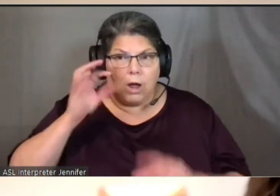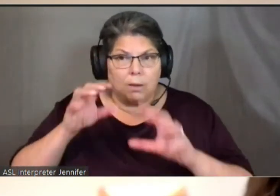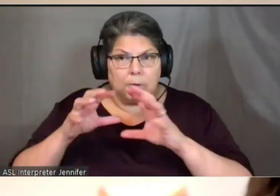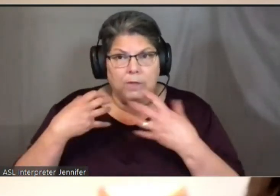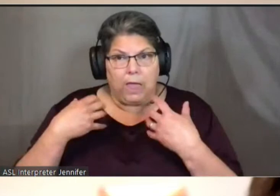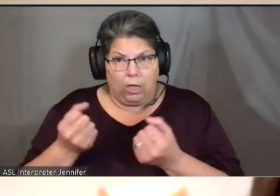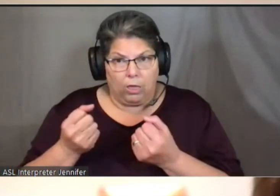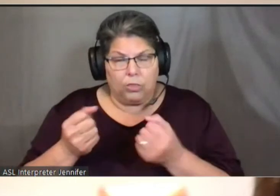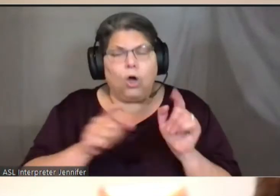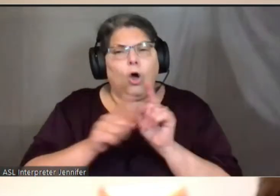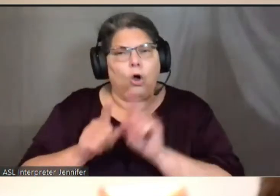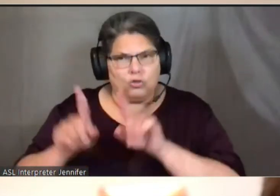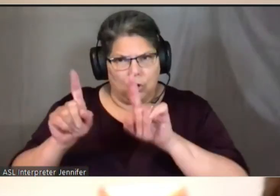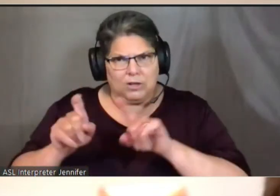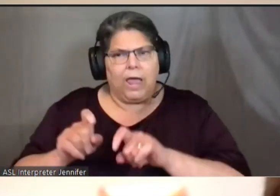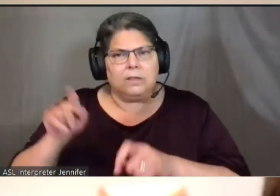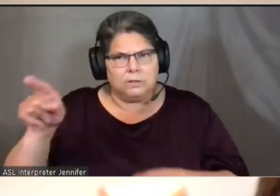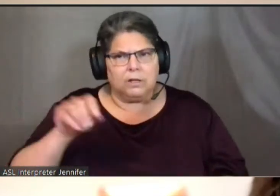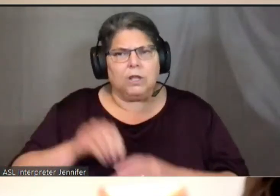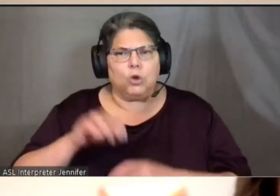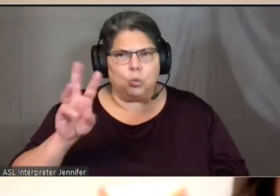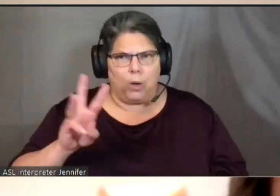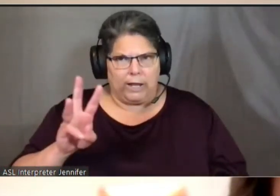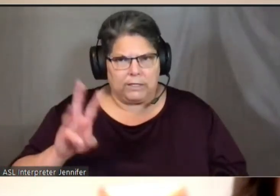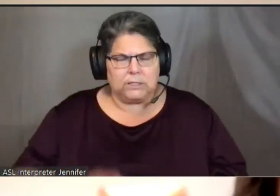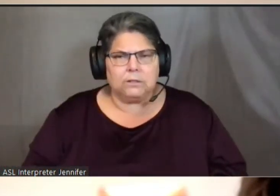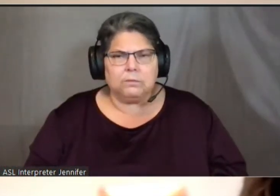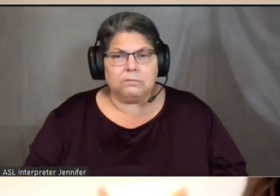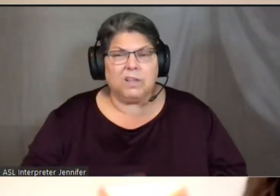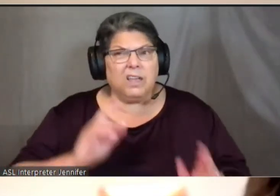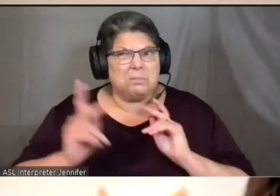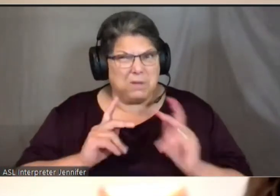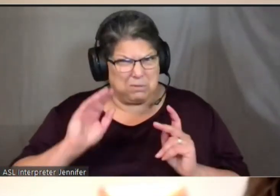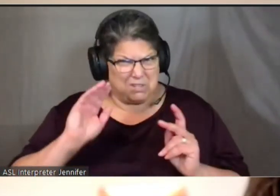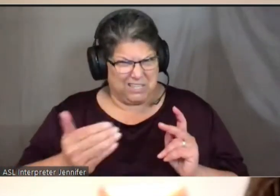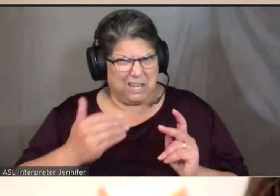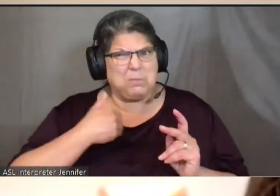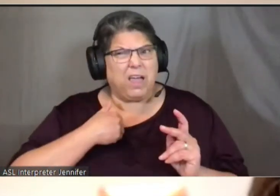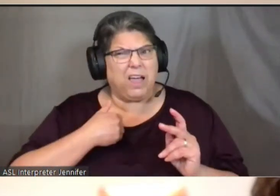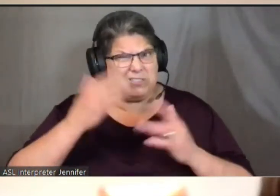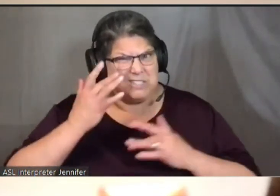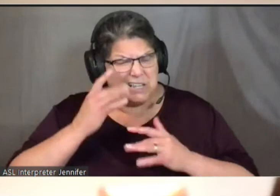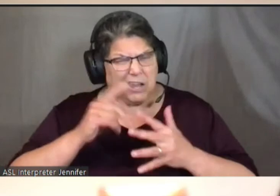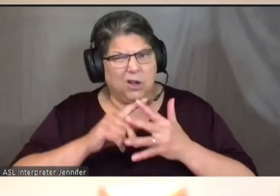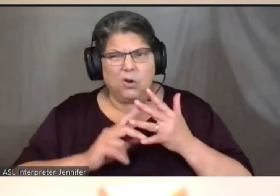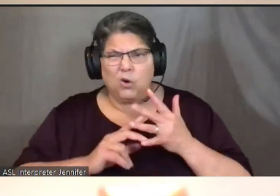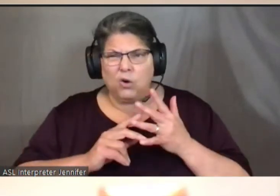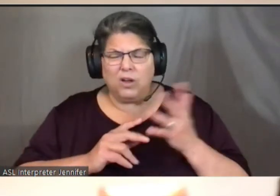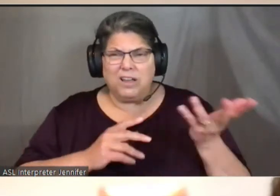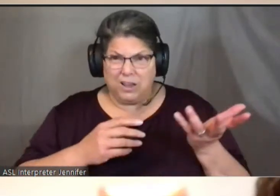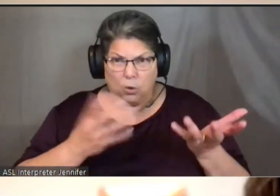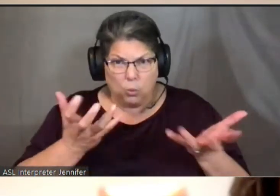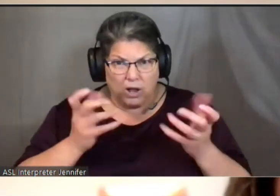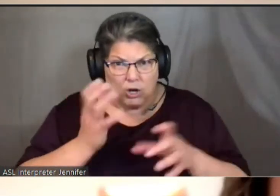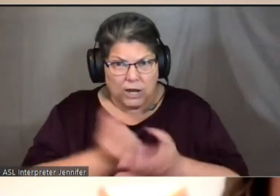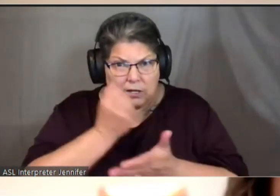today in Willits. People with symptoms who need testing should not go to these